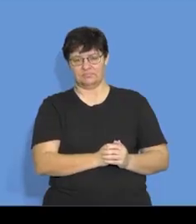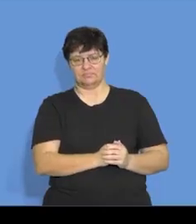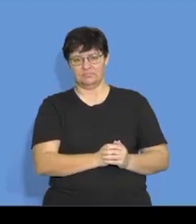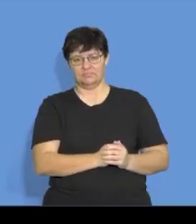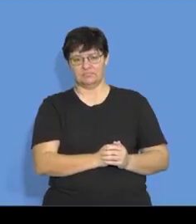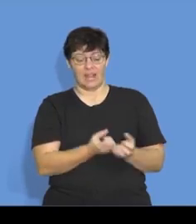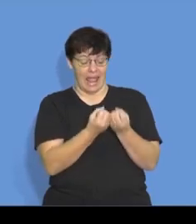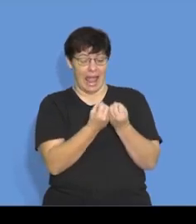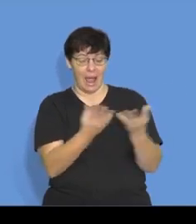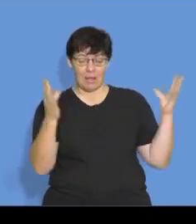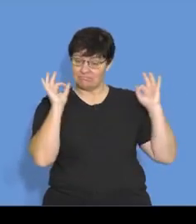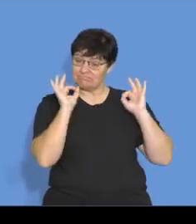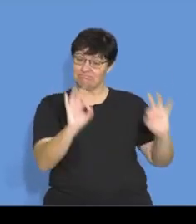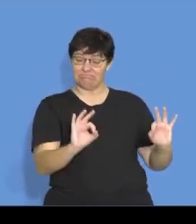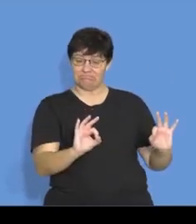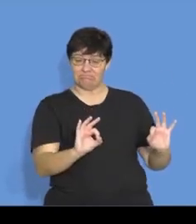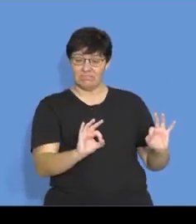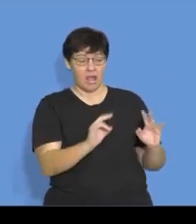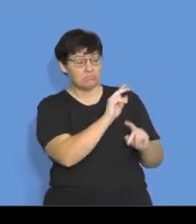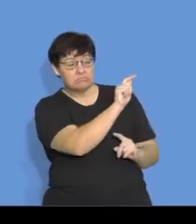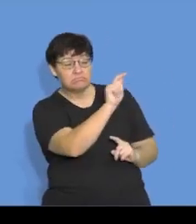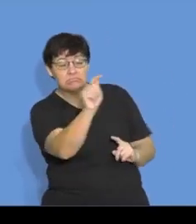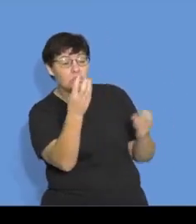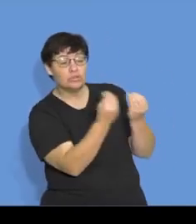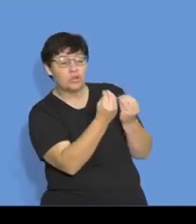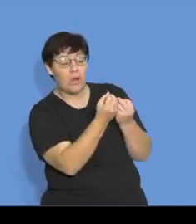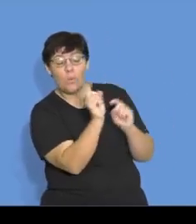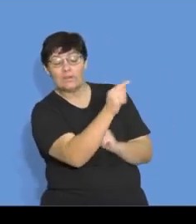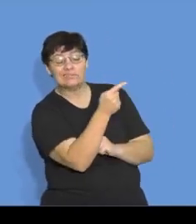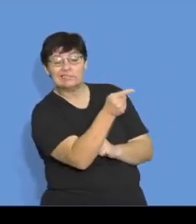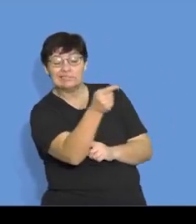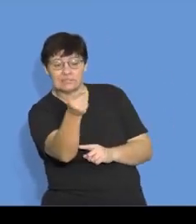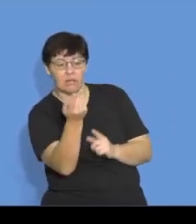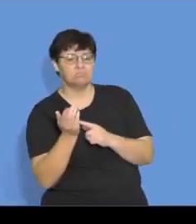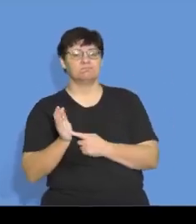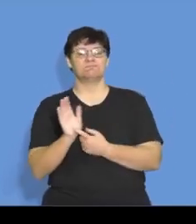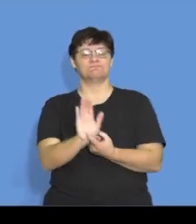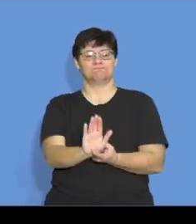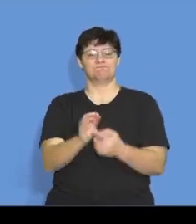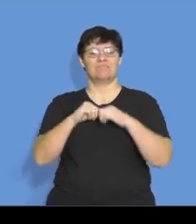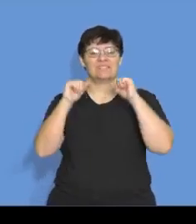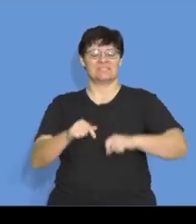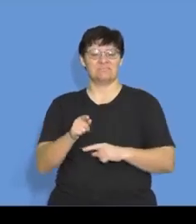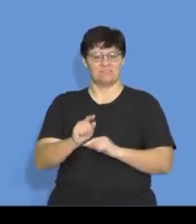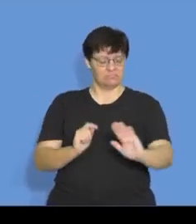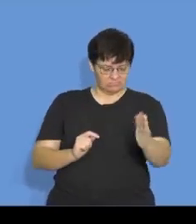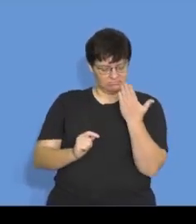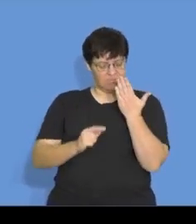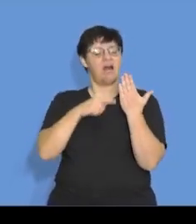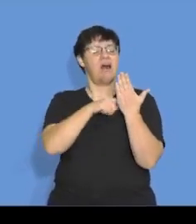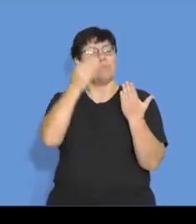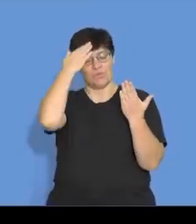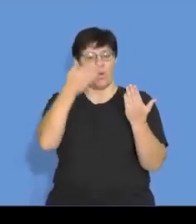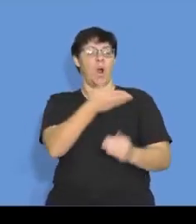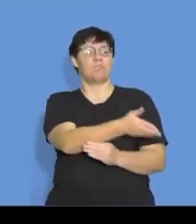The exact quantities and types of stock items on hand are shown by the system at any